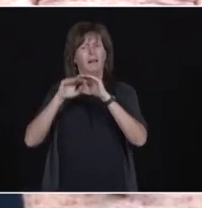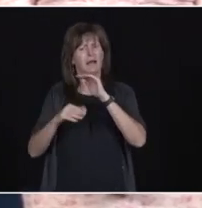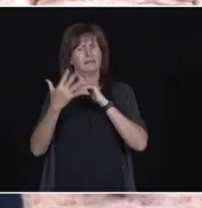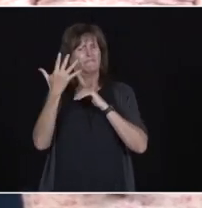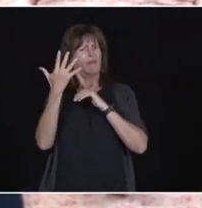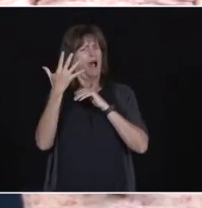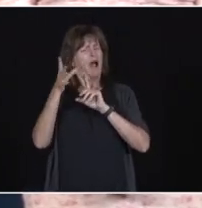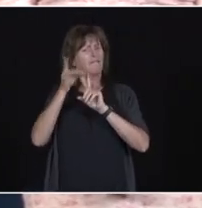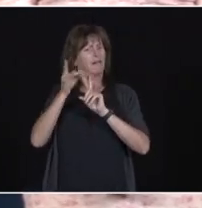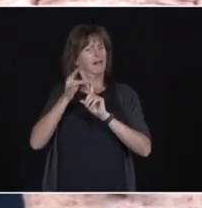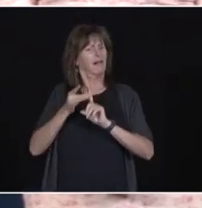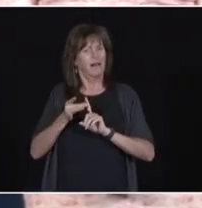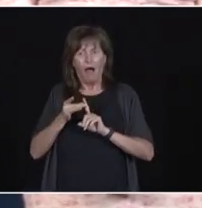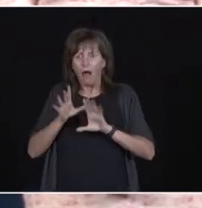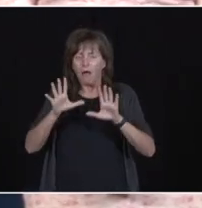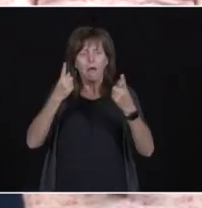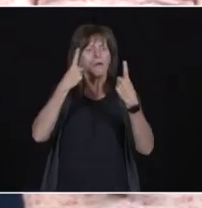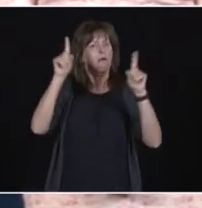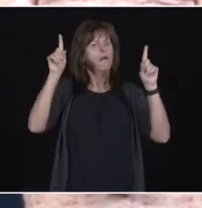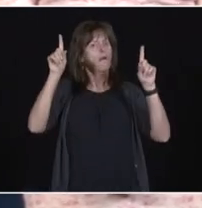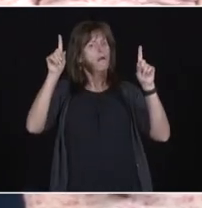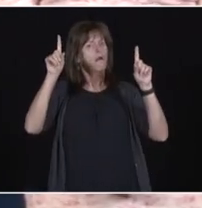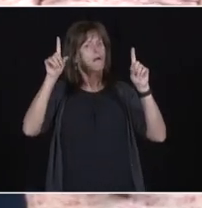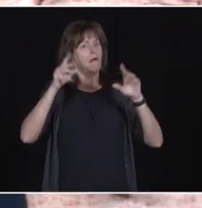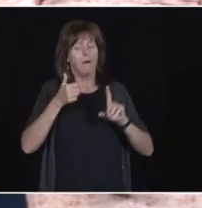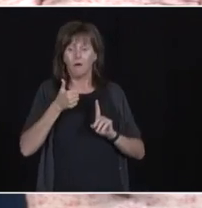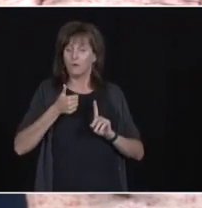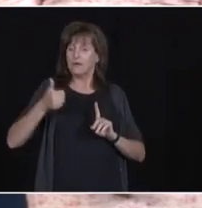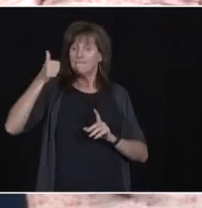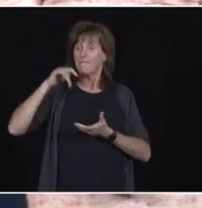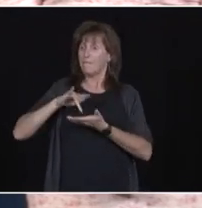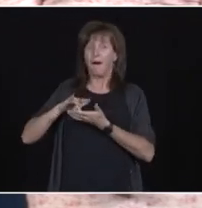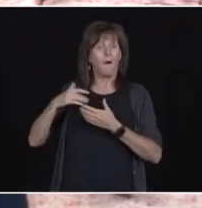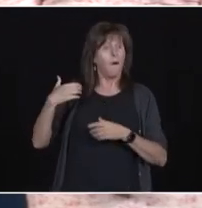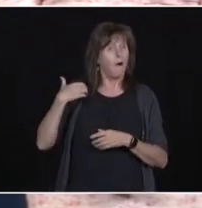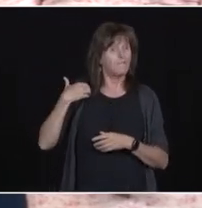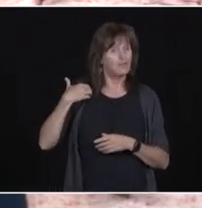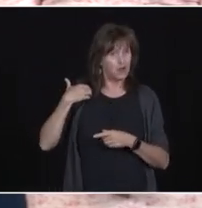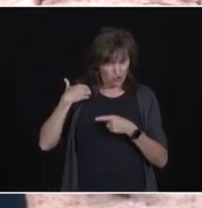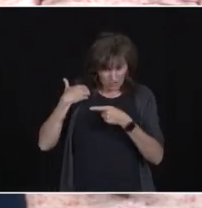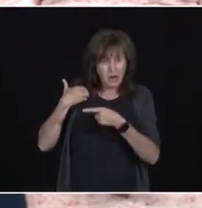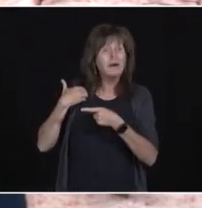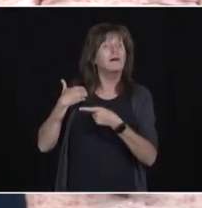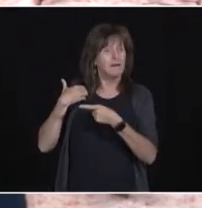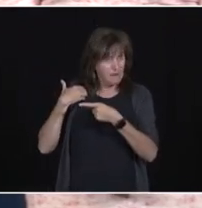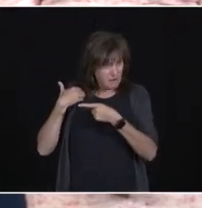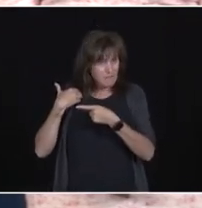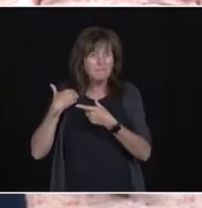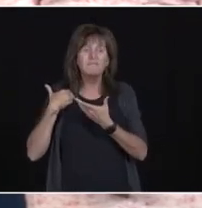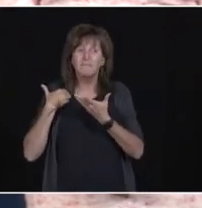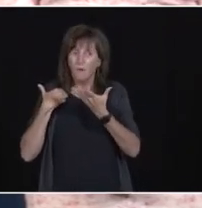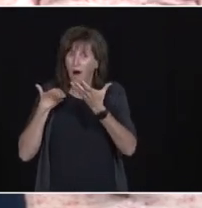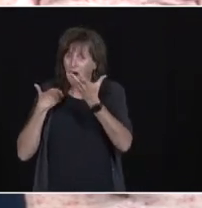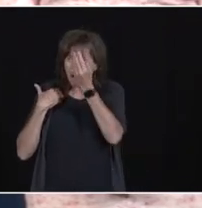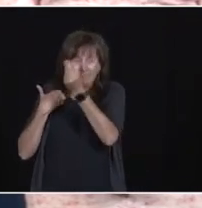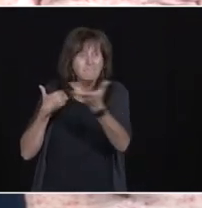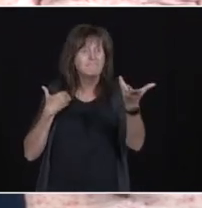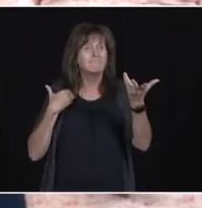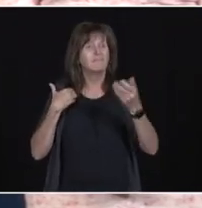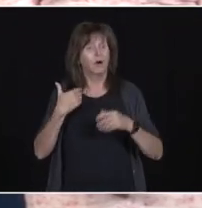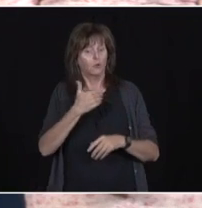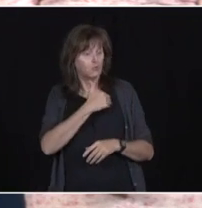of health, we're announcing today that Toronto and Peel Region can proceed to Stage 3 on Friday,